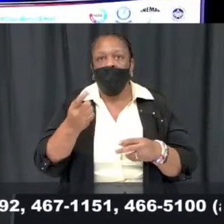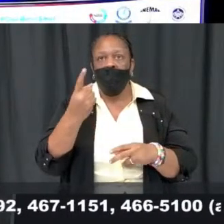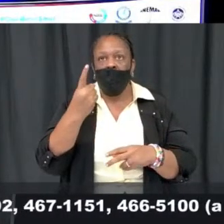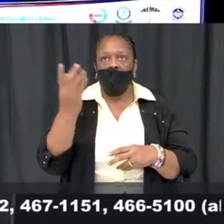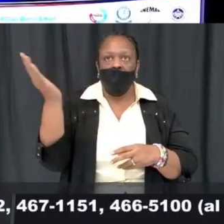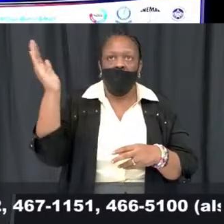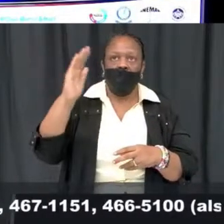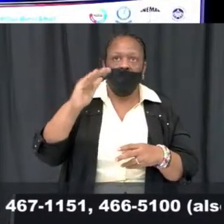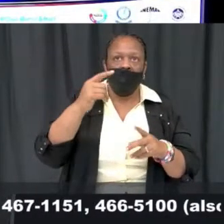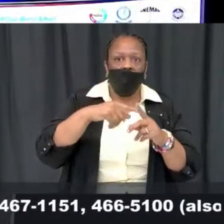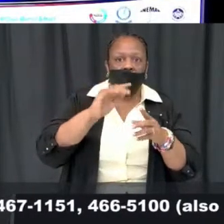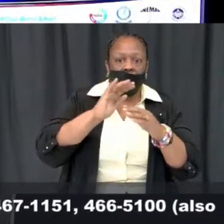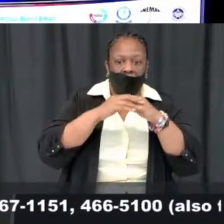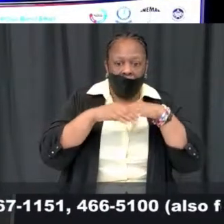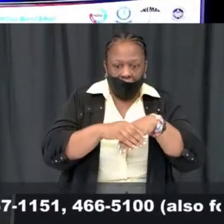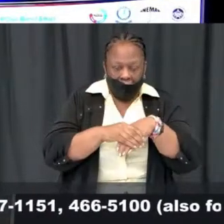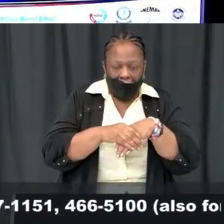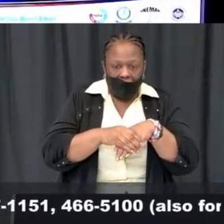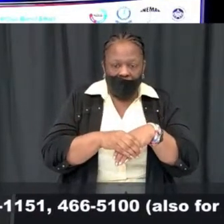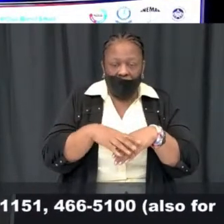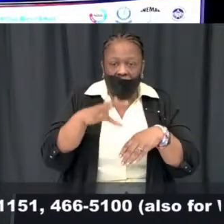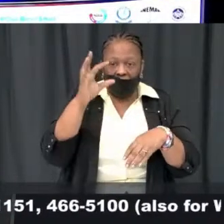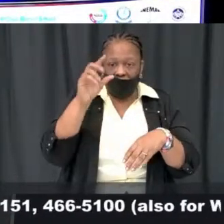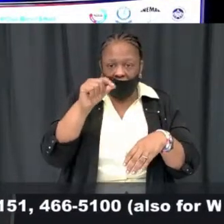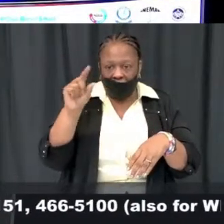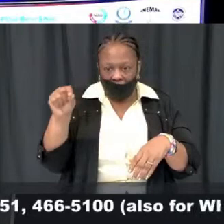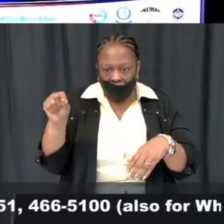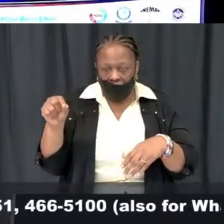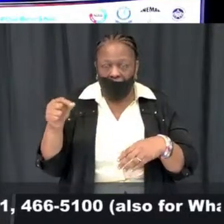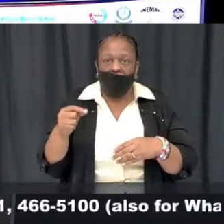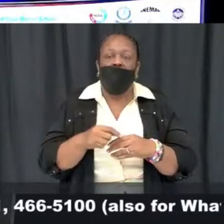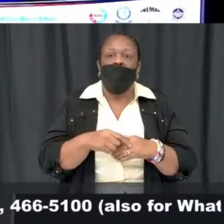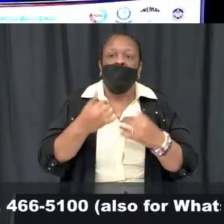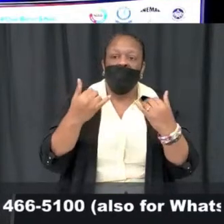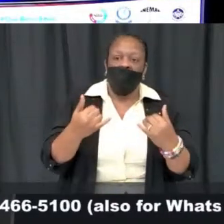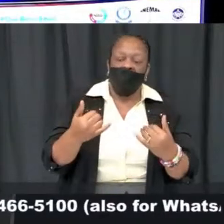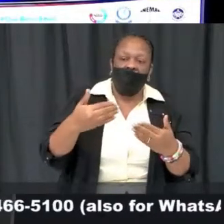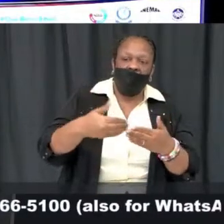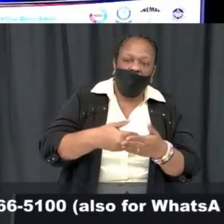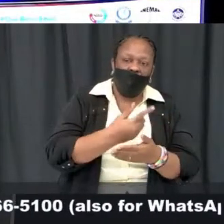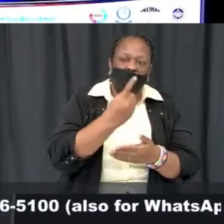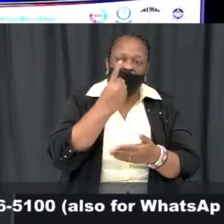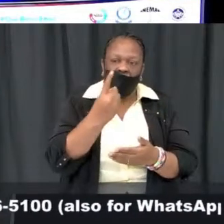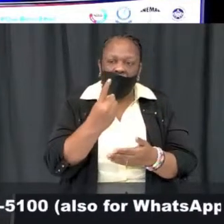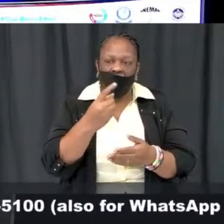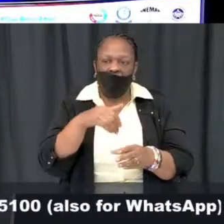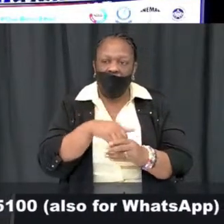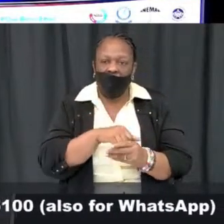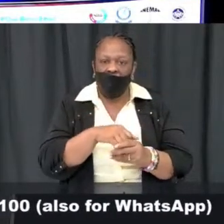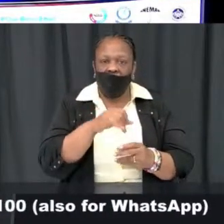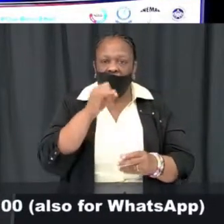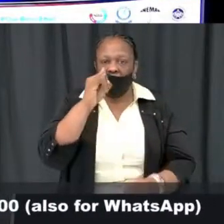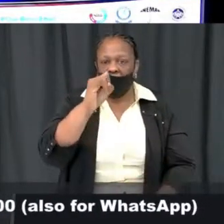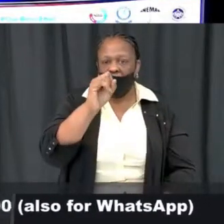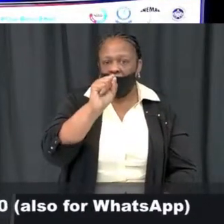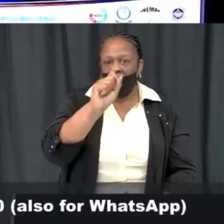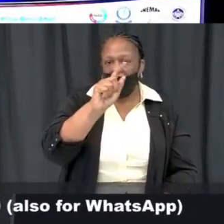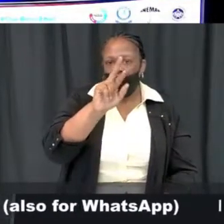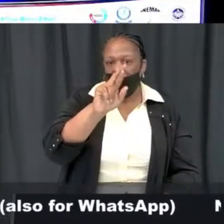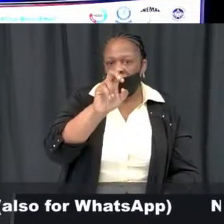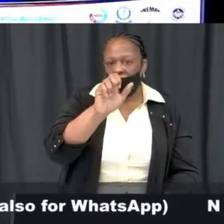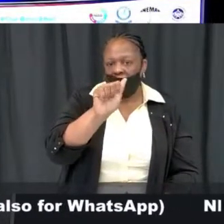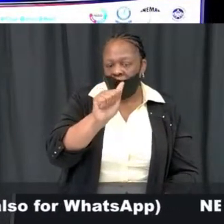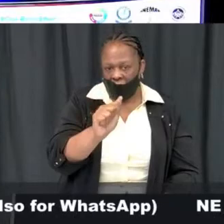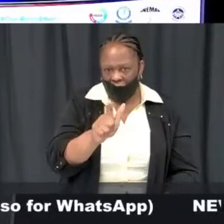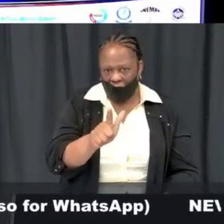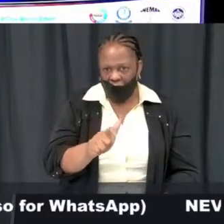AstraZeneca vaccine. And you heard that the 30th of this month is the last